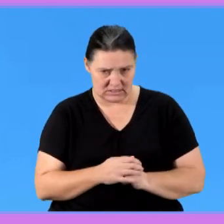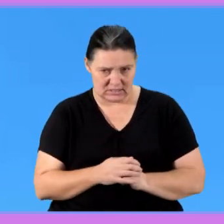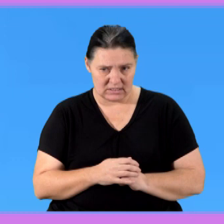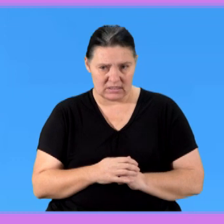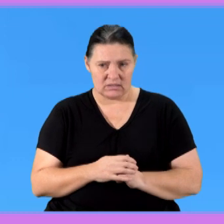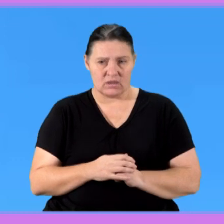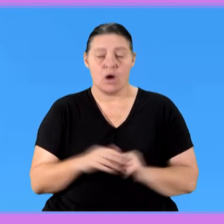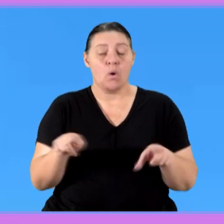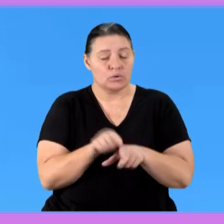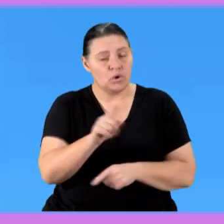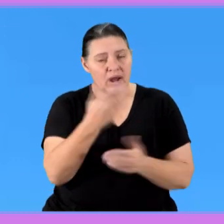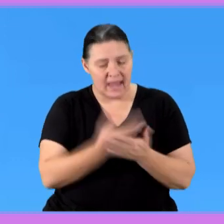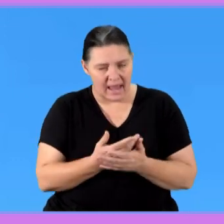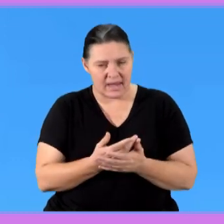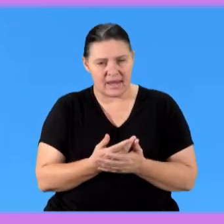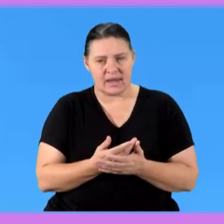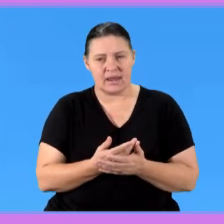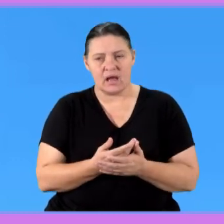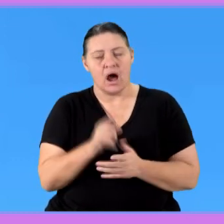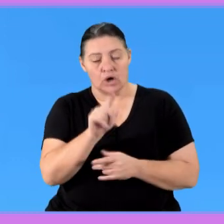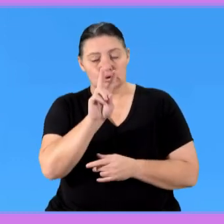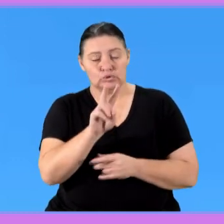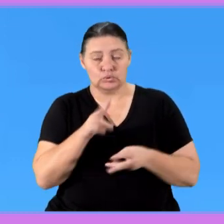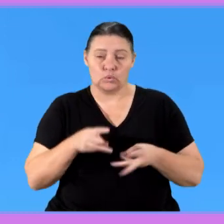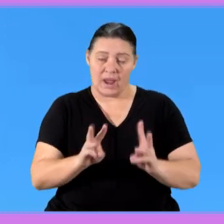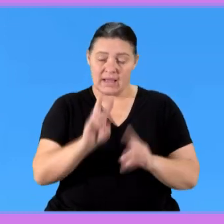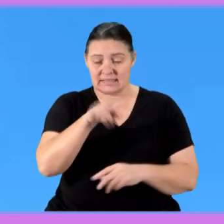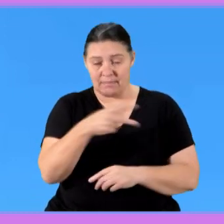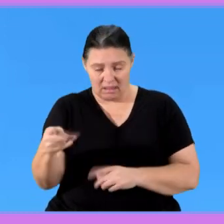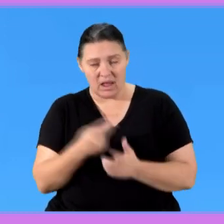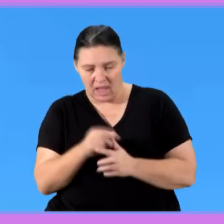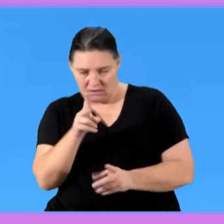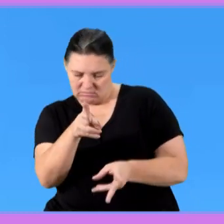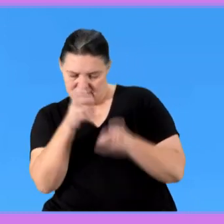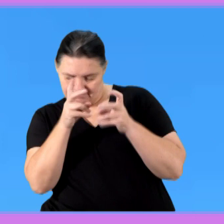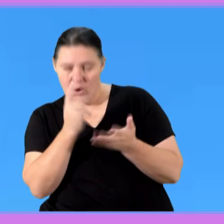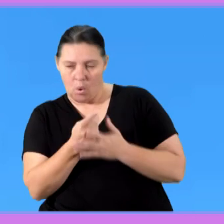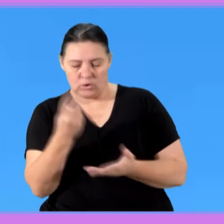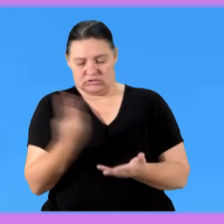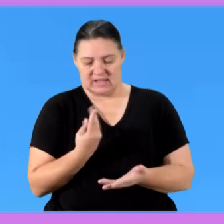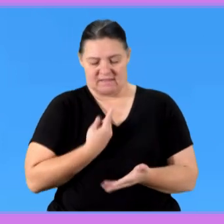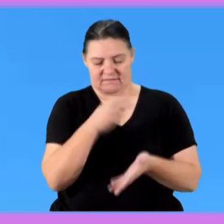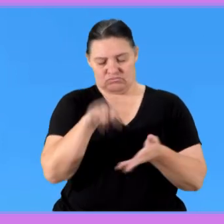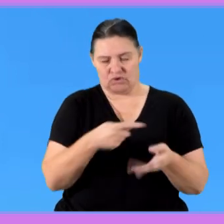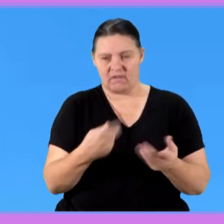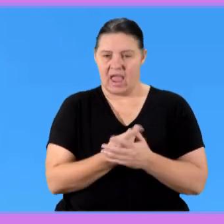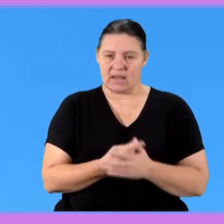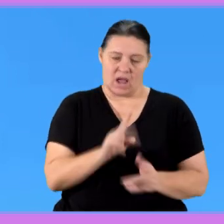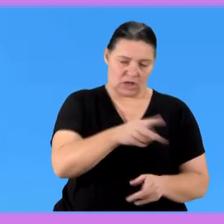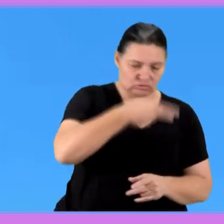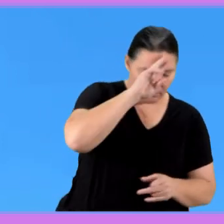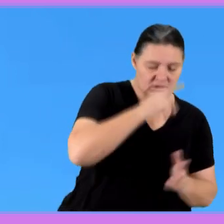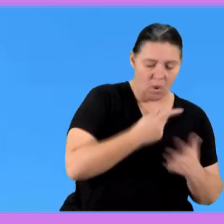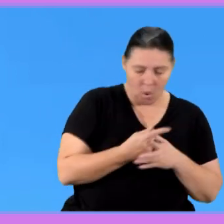that you know the difference. Also that you can draw and interpret a two-way table, and that you can draw and interpret a tree